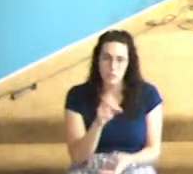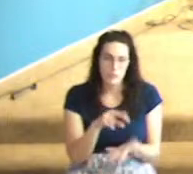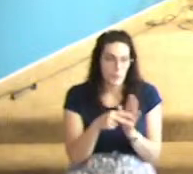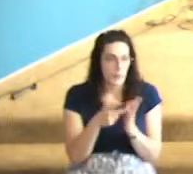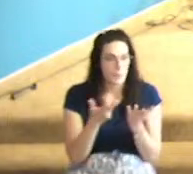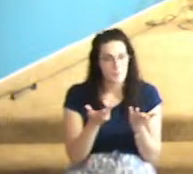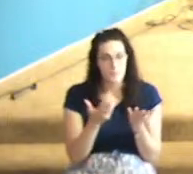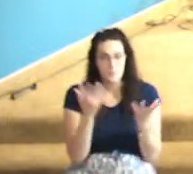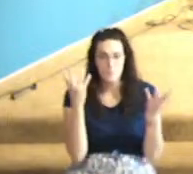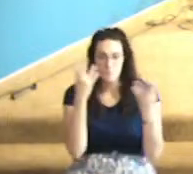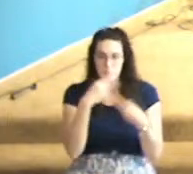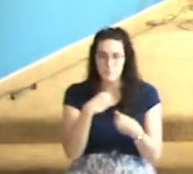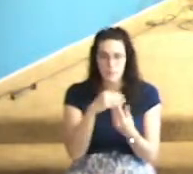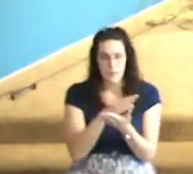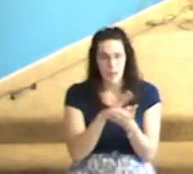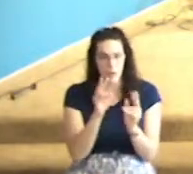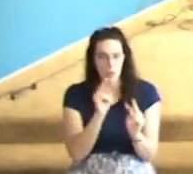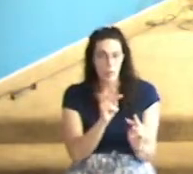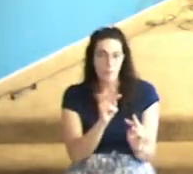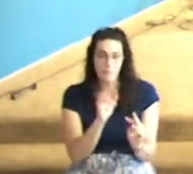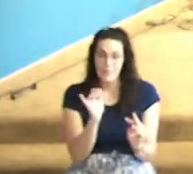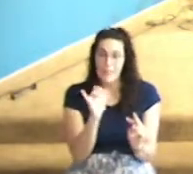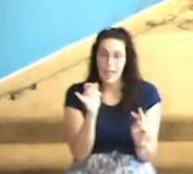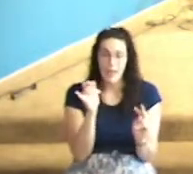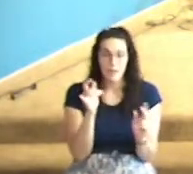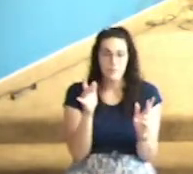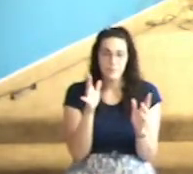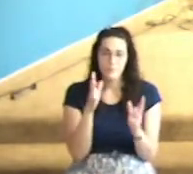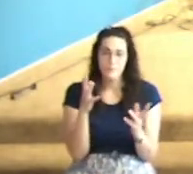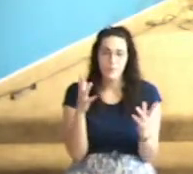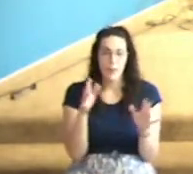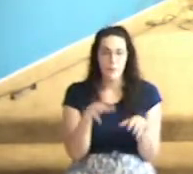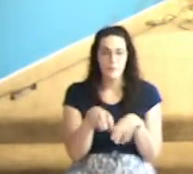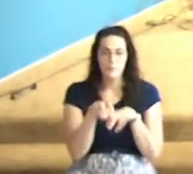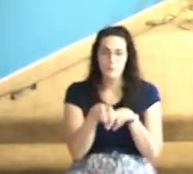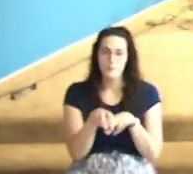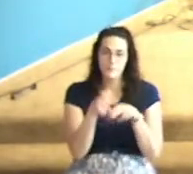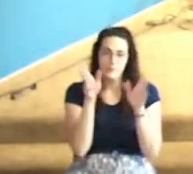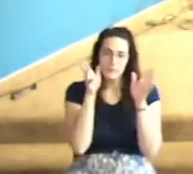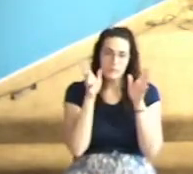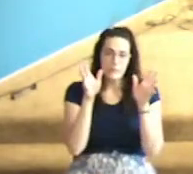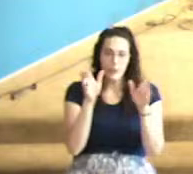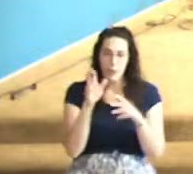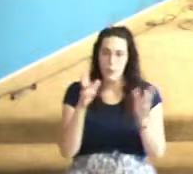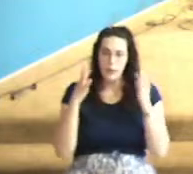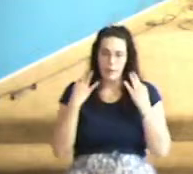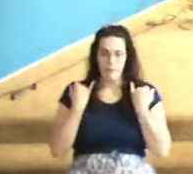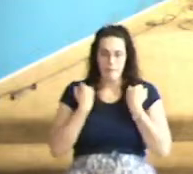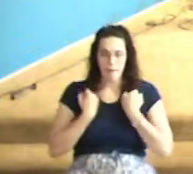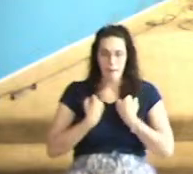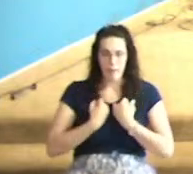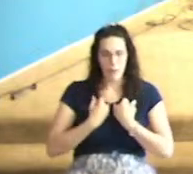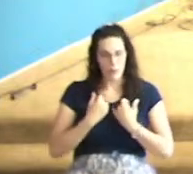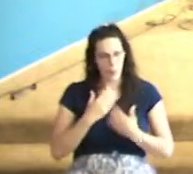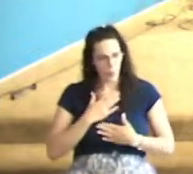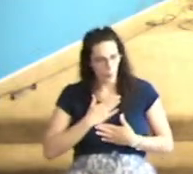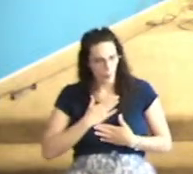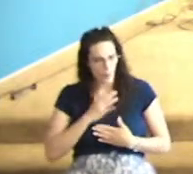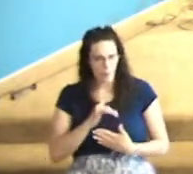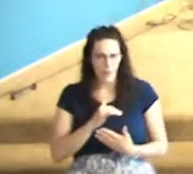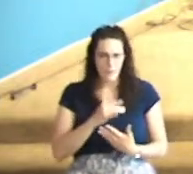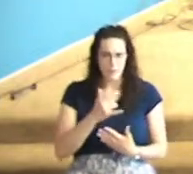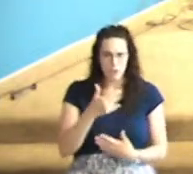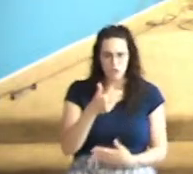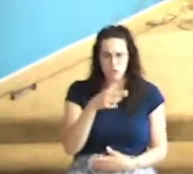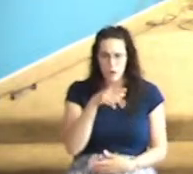at. It's described as a deer, a graceful deer. Or there's a necklace, and they would say that's gracious or